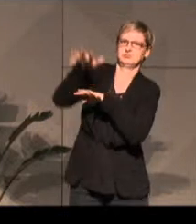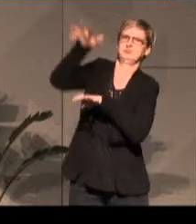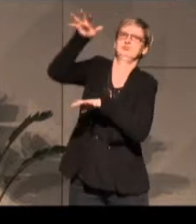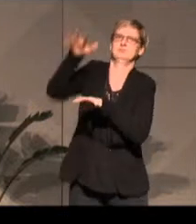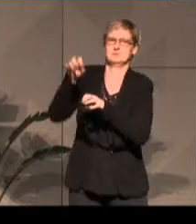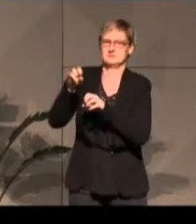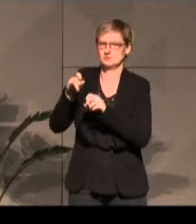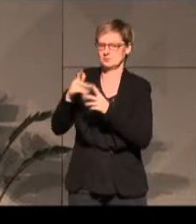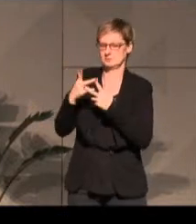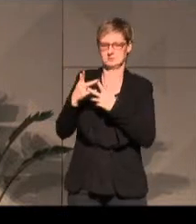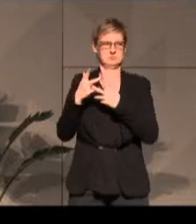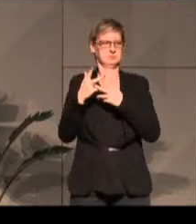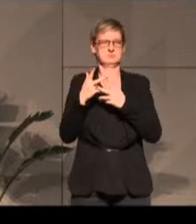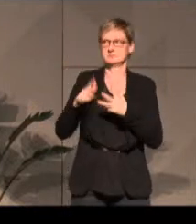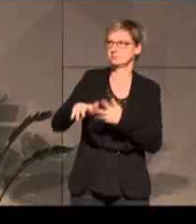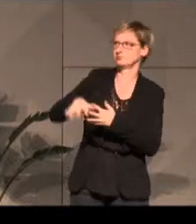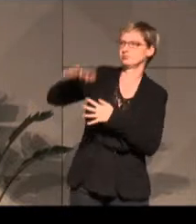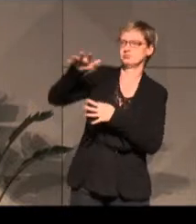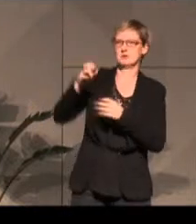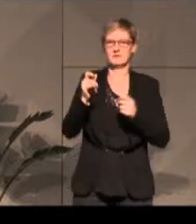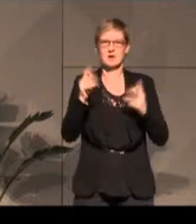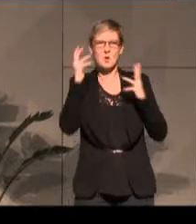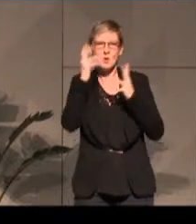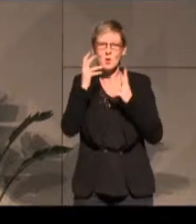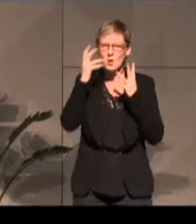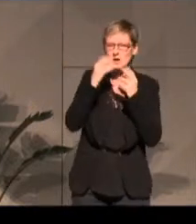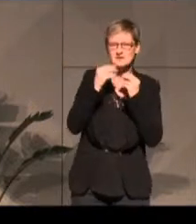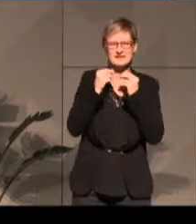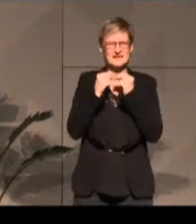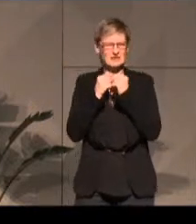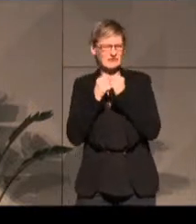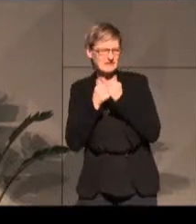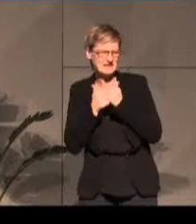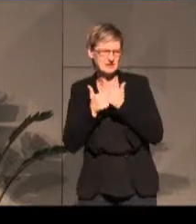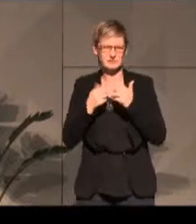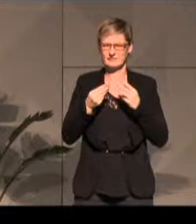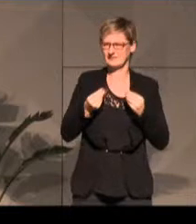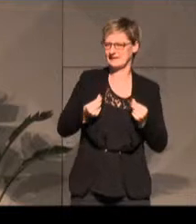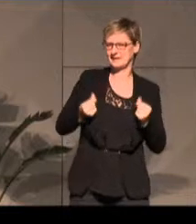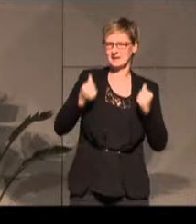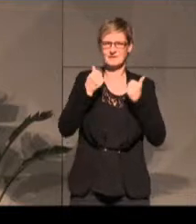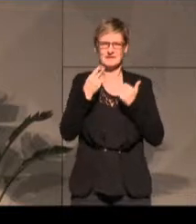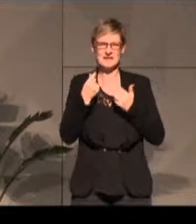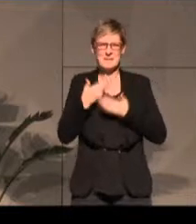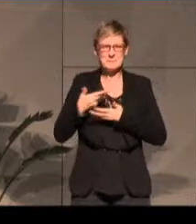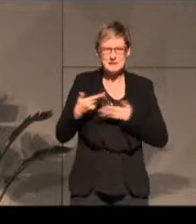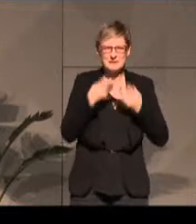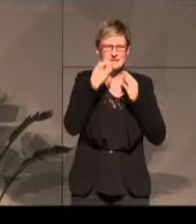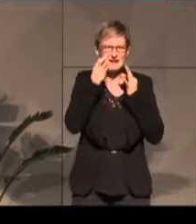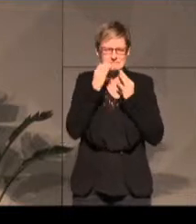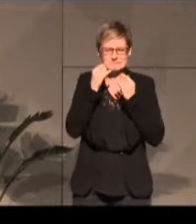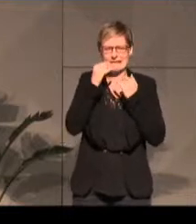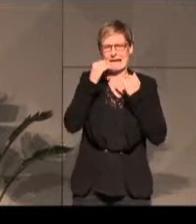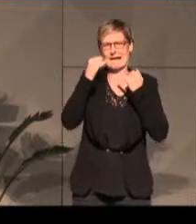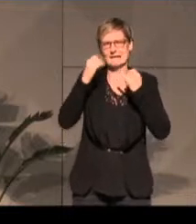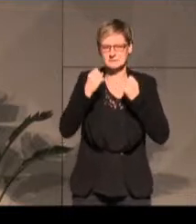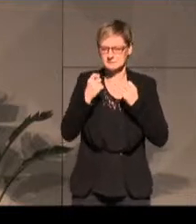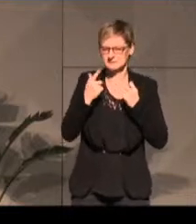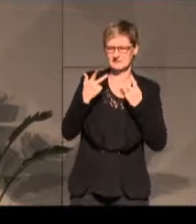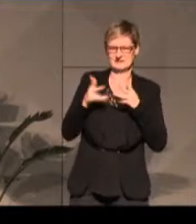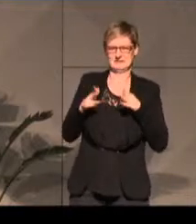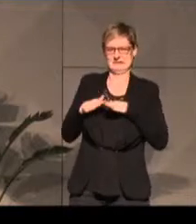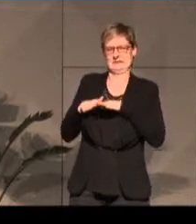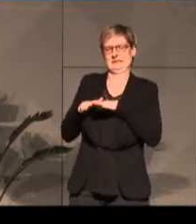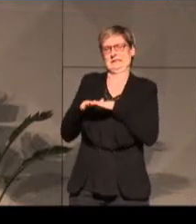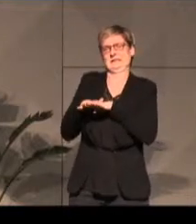the ice starts piling up. And you hear these sounds. At times you hear like a squeak that sounds like the crying